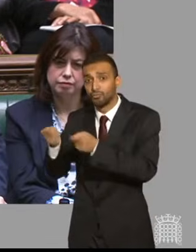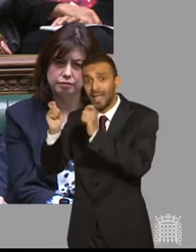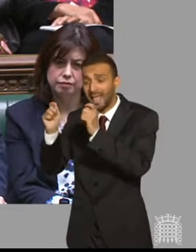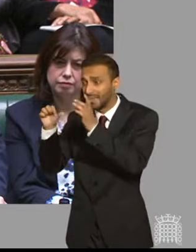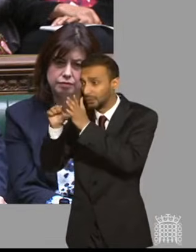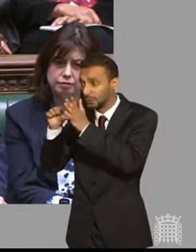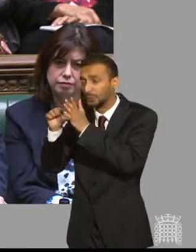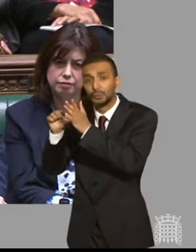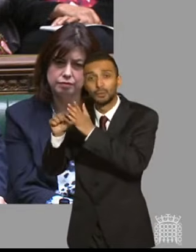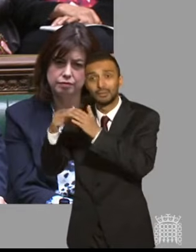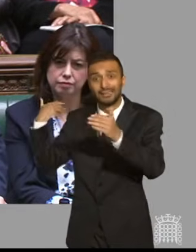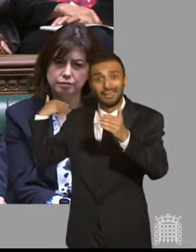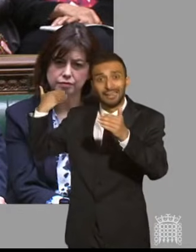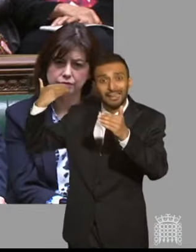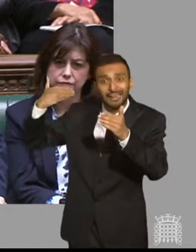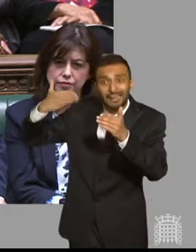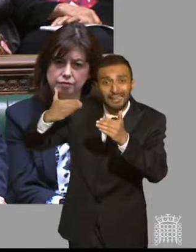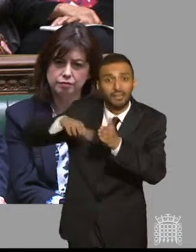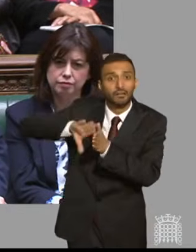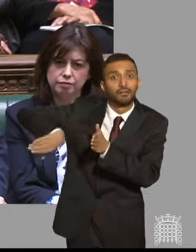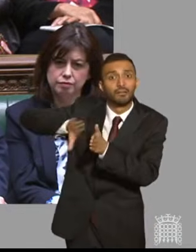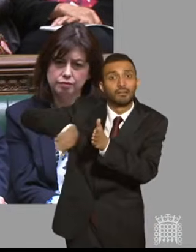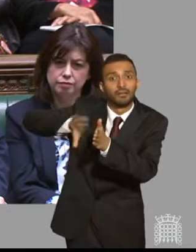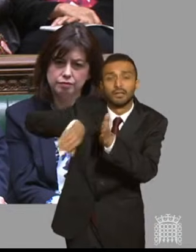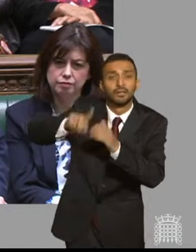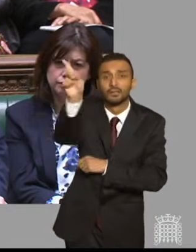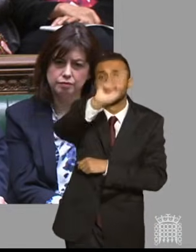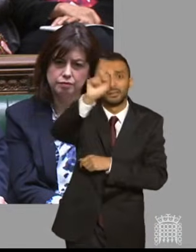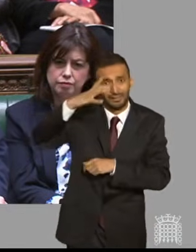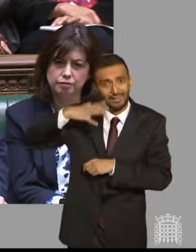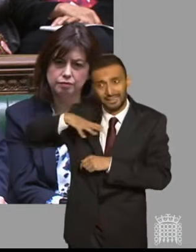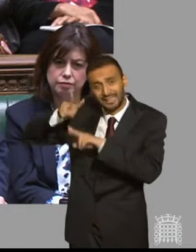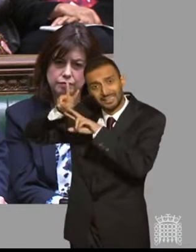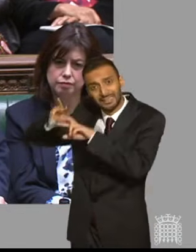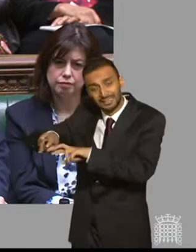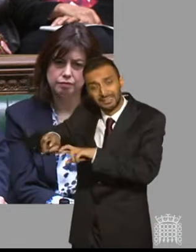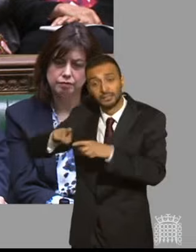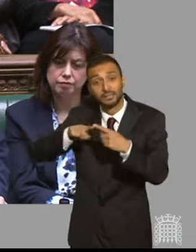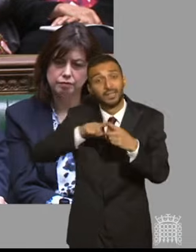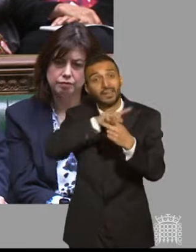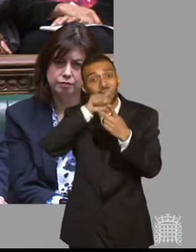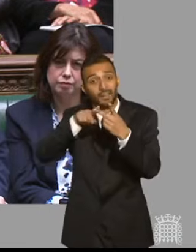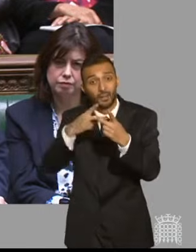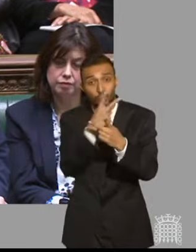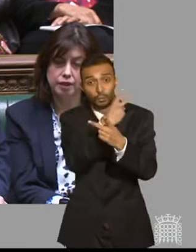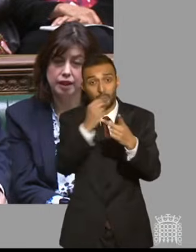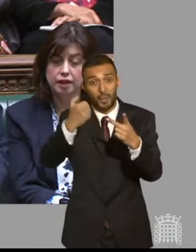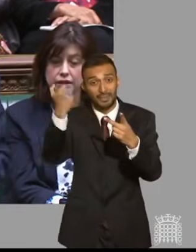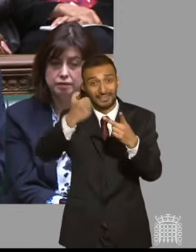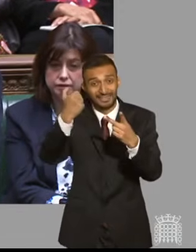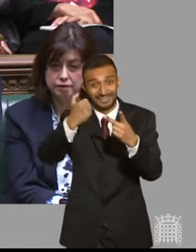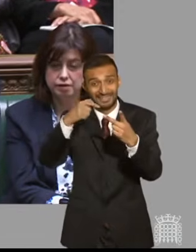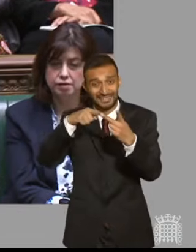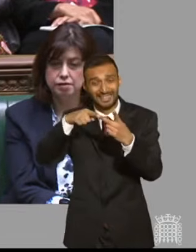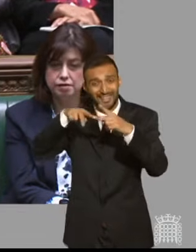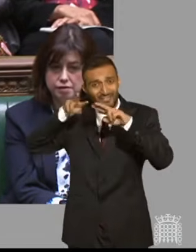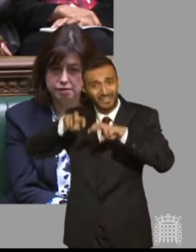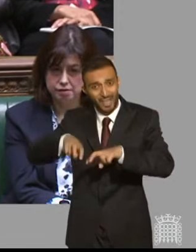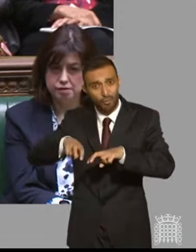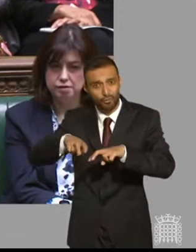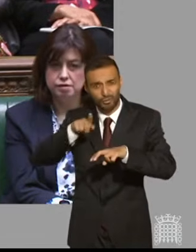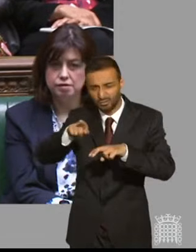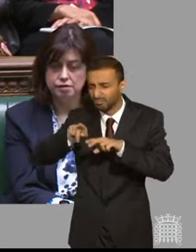2016 investigation into whether Post Office branch accounts could be altered was suddenly stopped before it